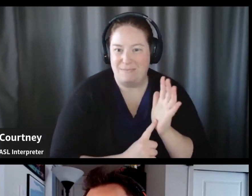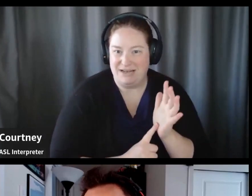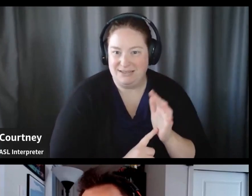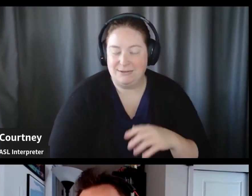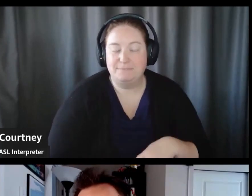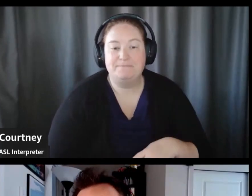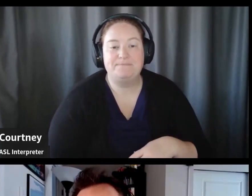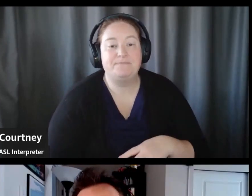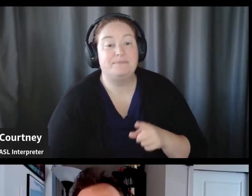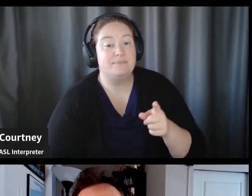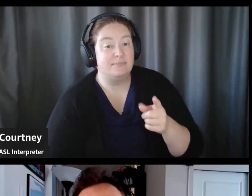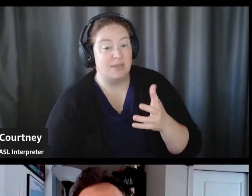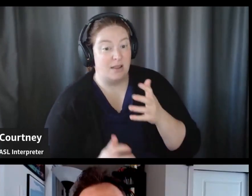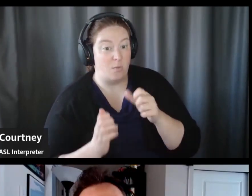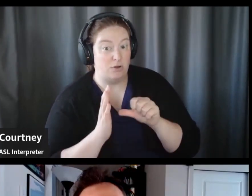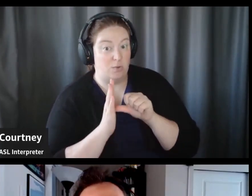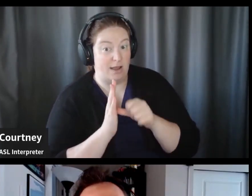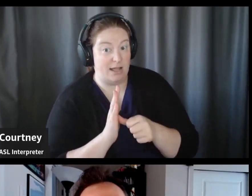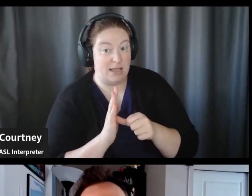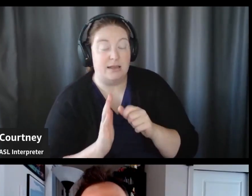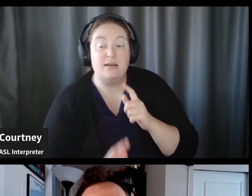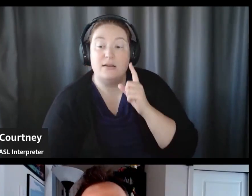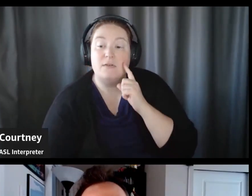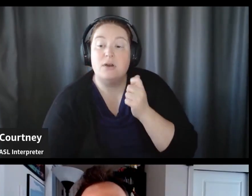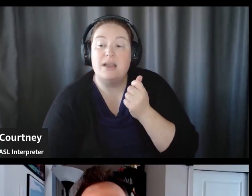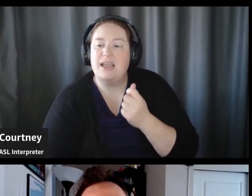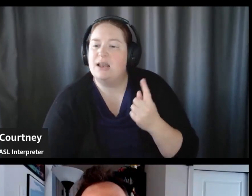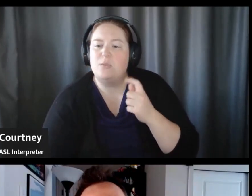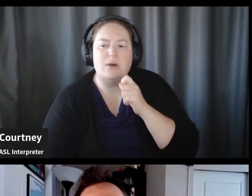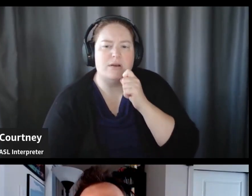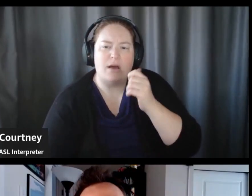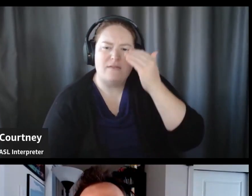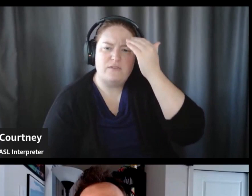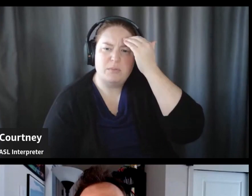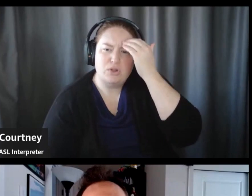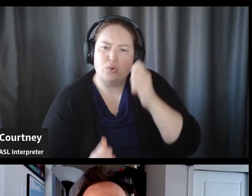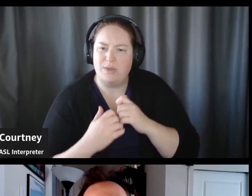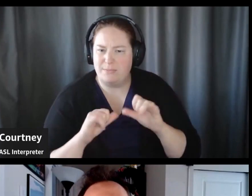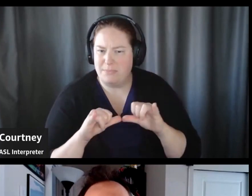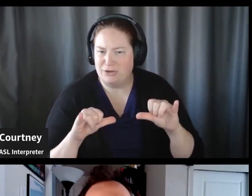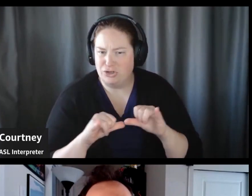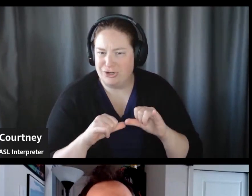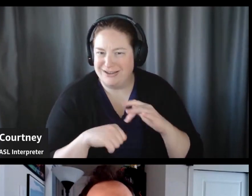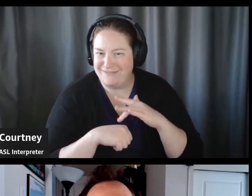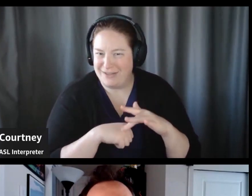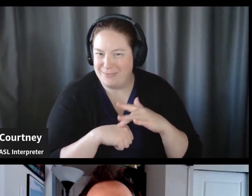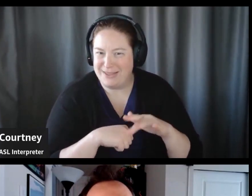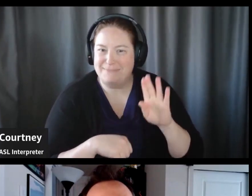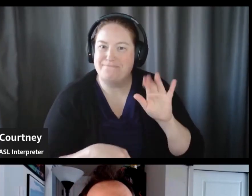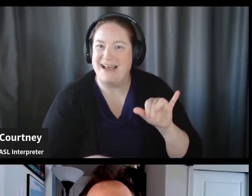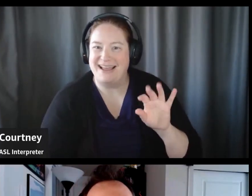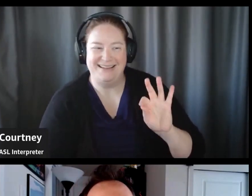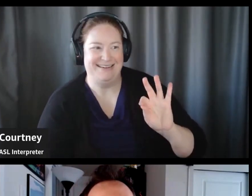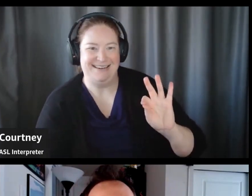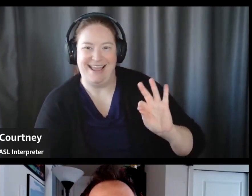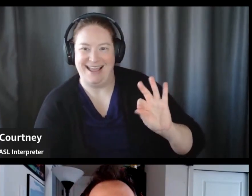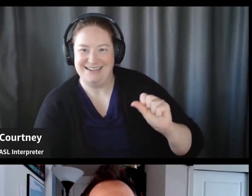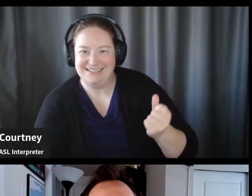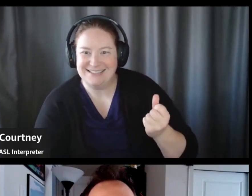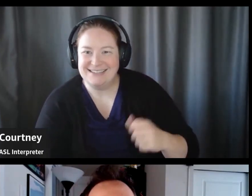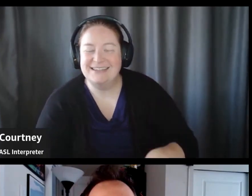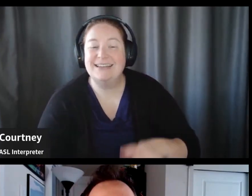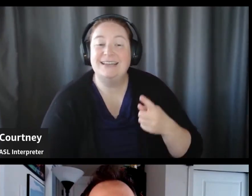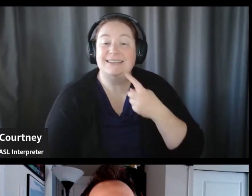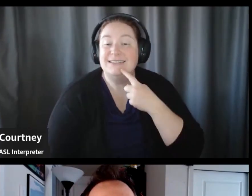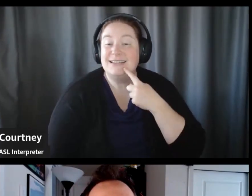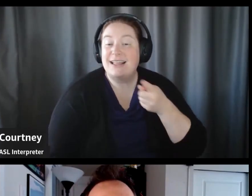highlight, because for anybody who is not familiar with measuring availability by nines, right? So you said this world